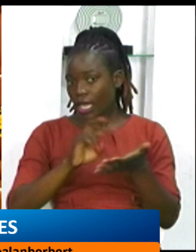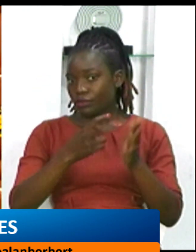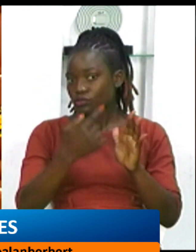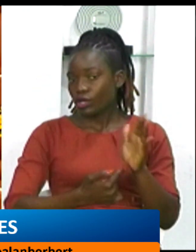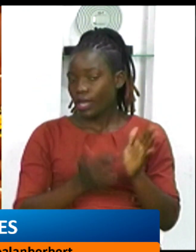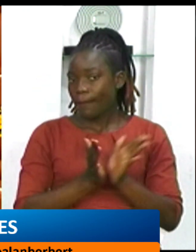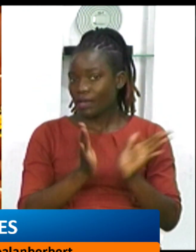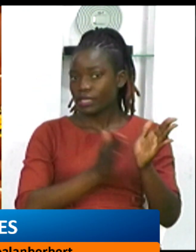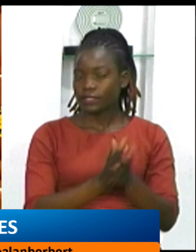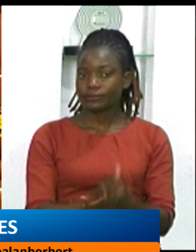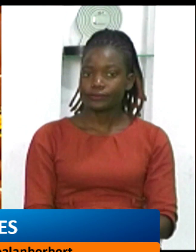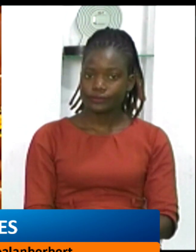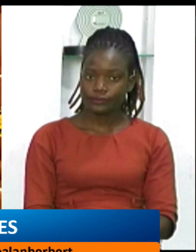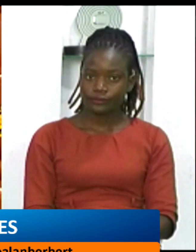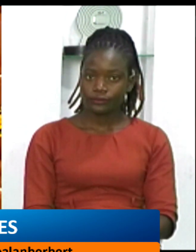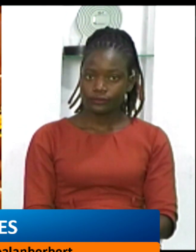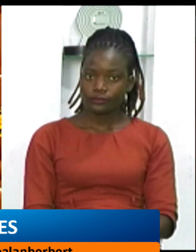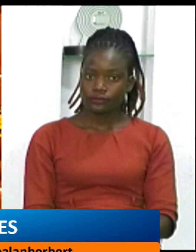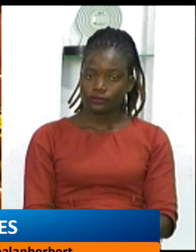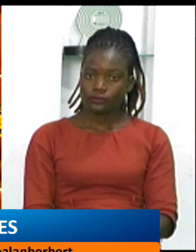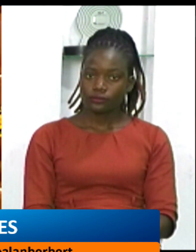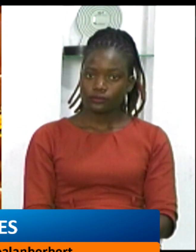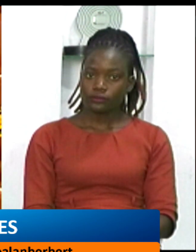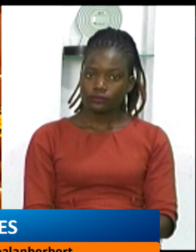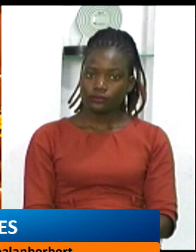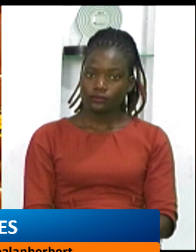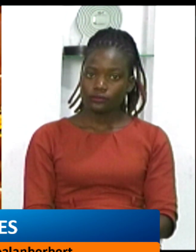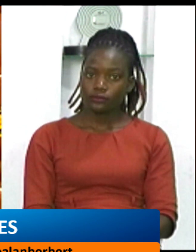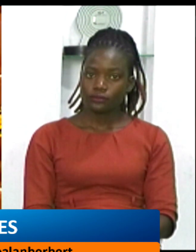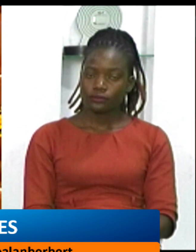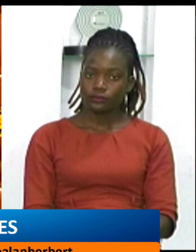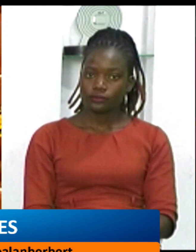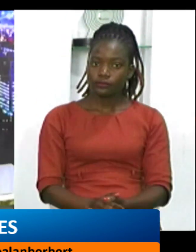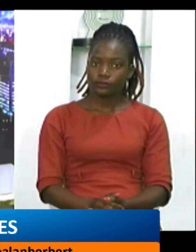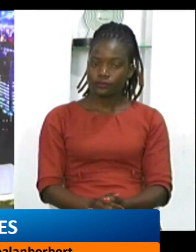interest. This House can only act in accordance with the Constitution.